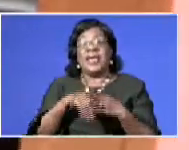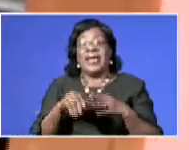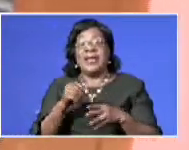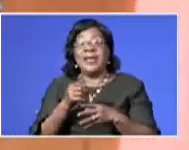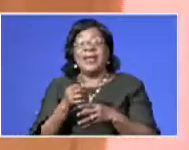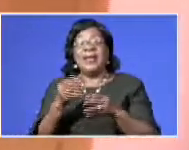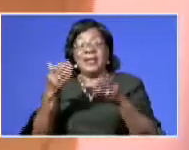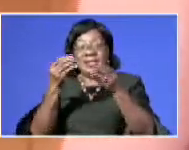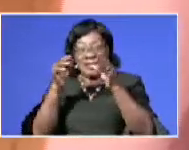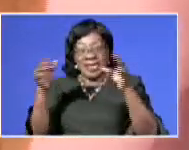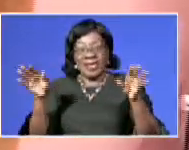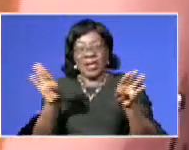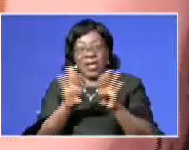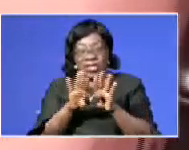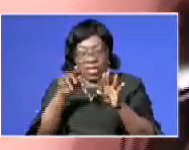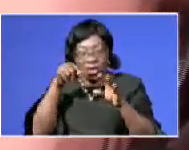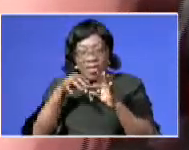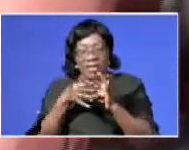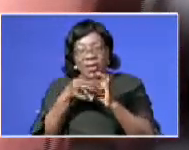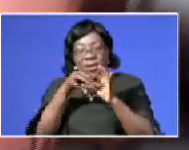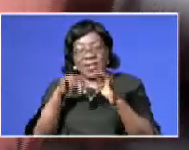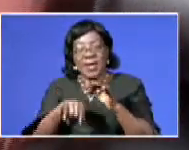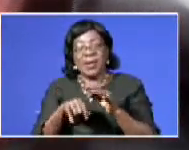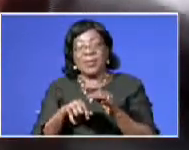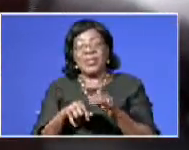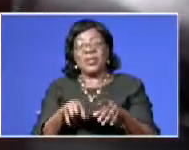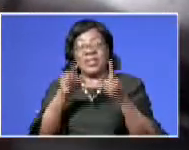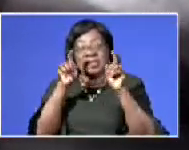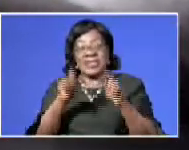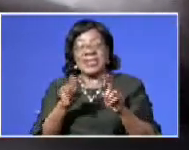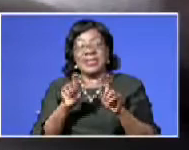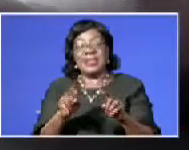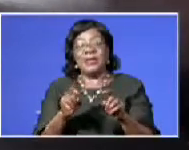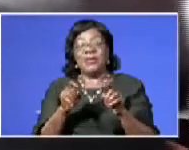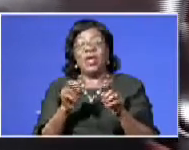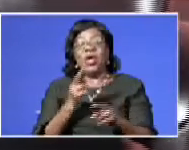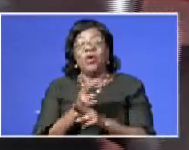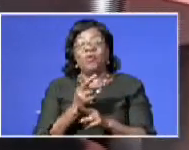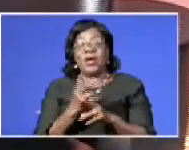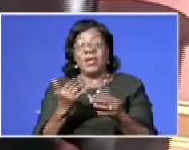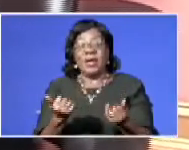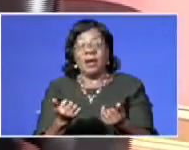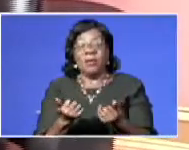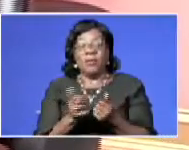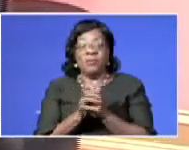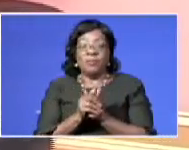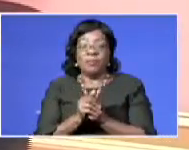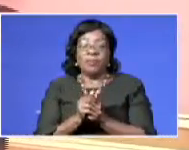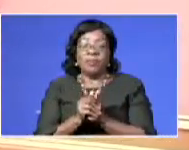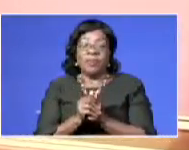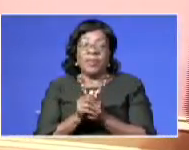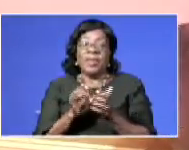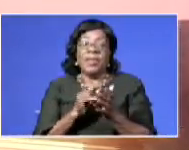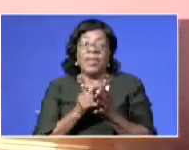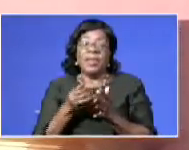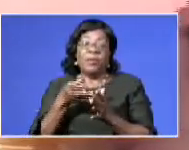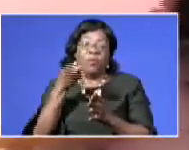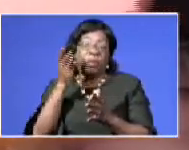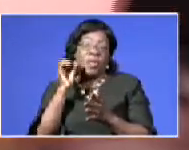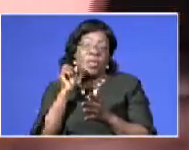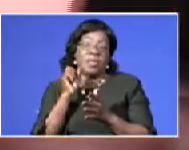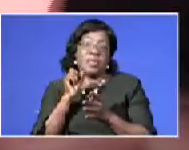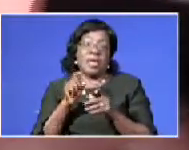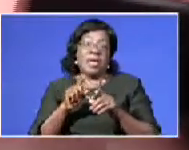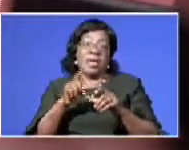this reopening is really necessary right now because we couldn't do anything. And it was